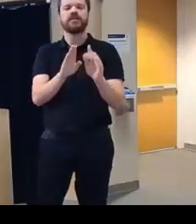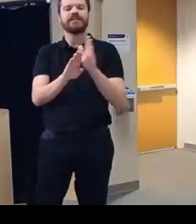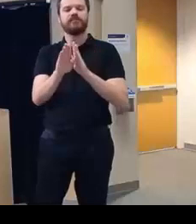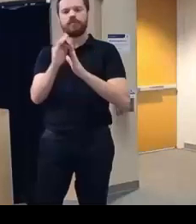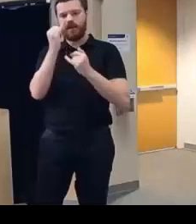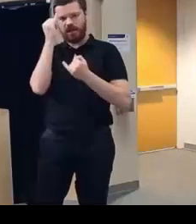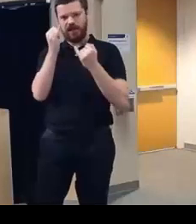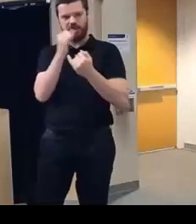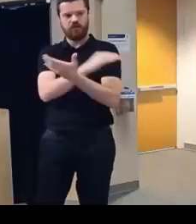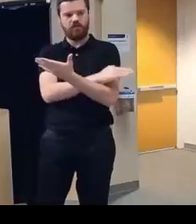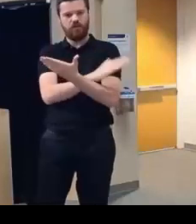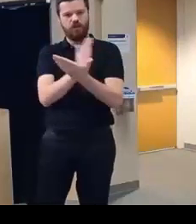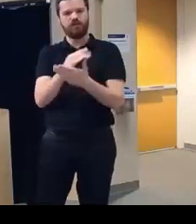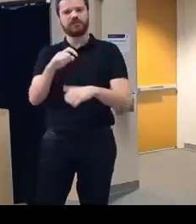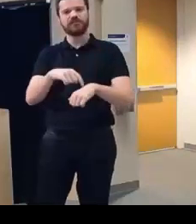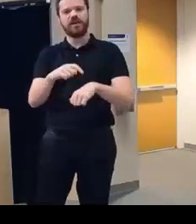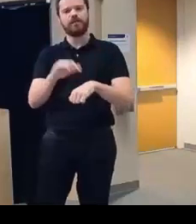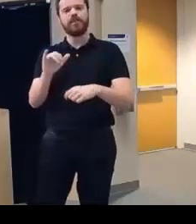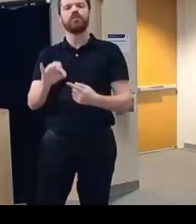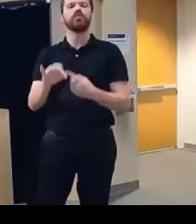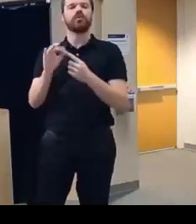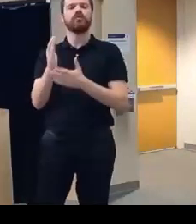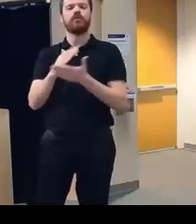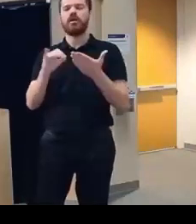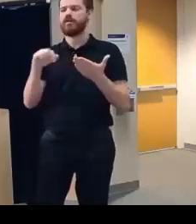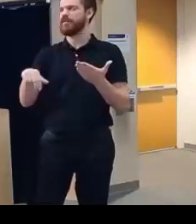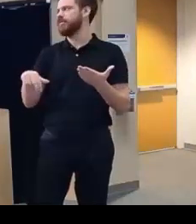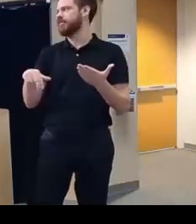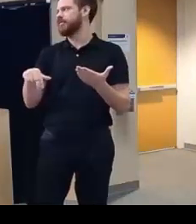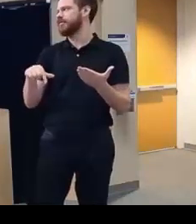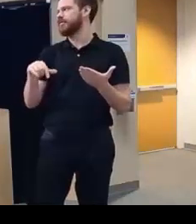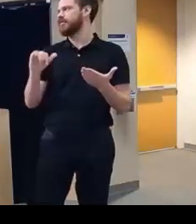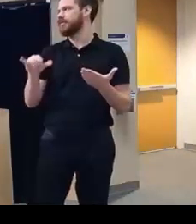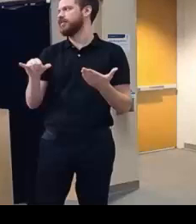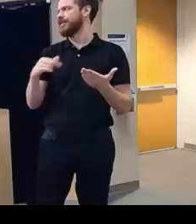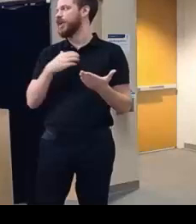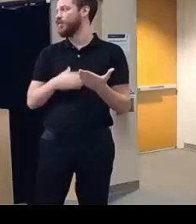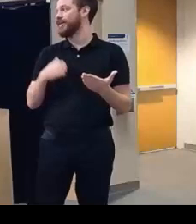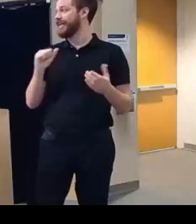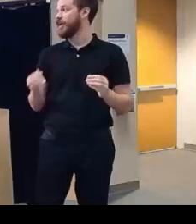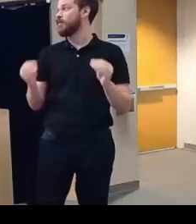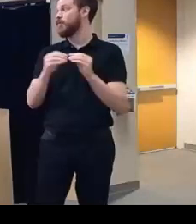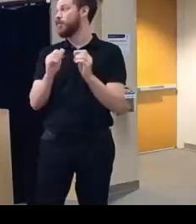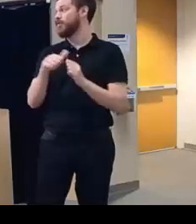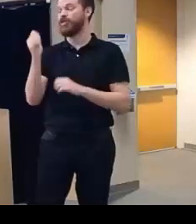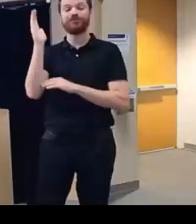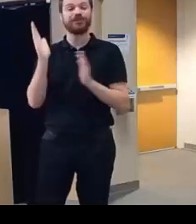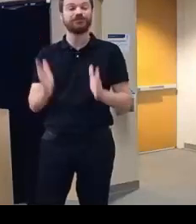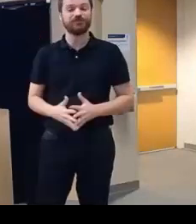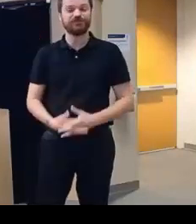over time. That was this very unique aspect of this that I hope we can have more of with other presenters.